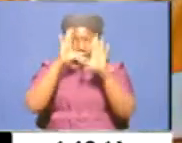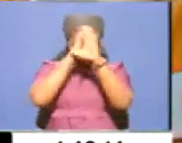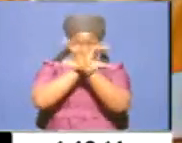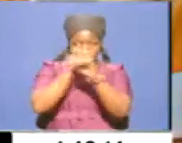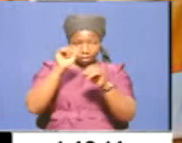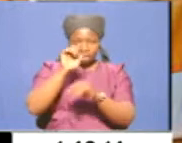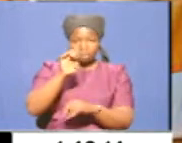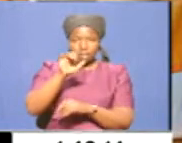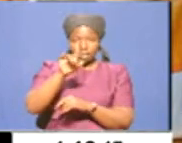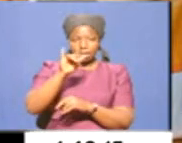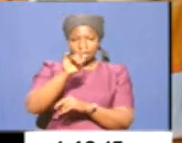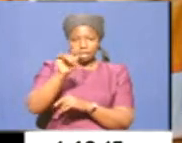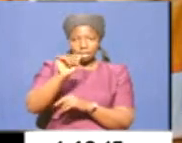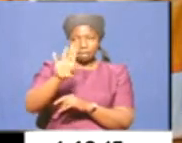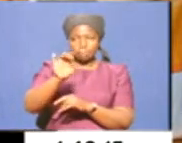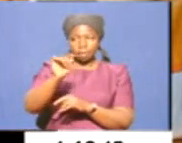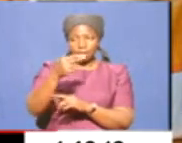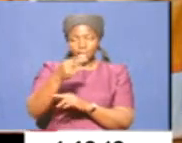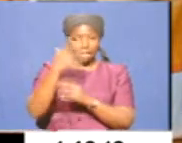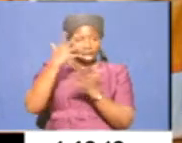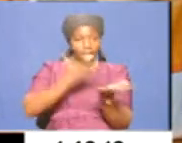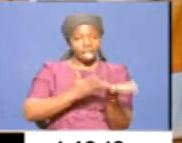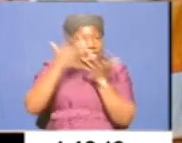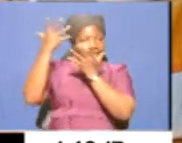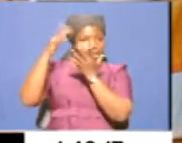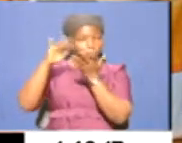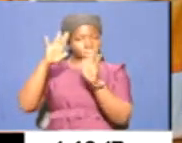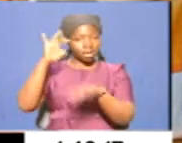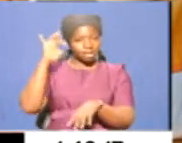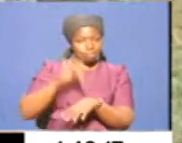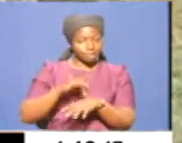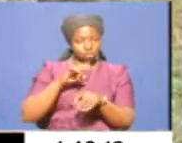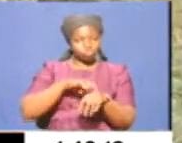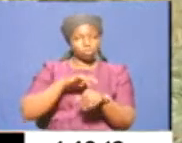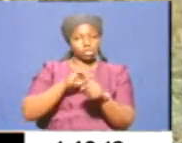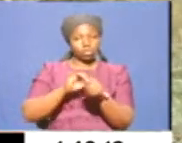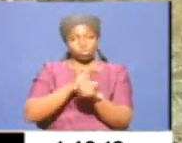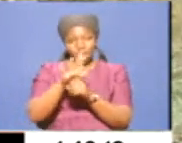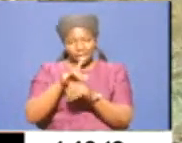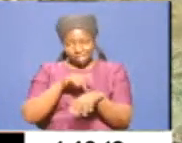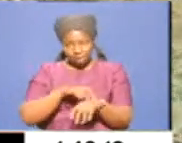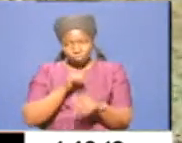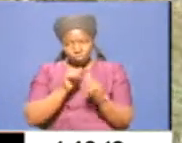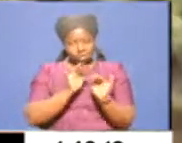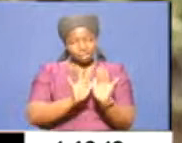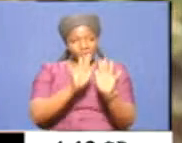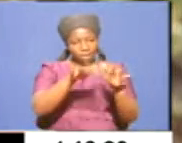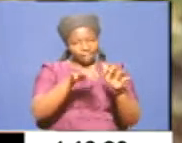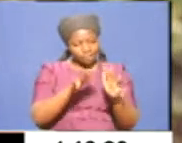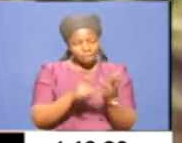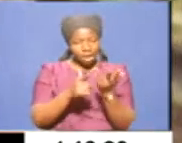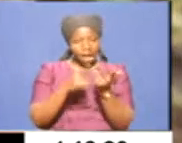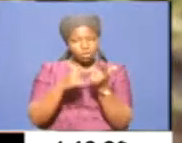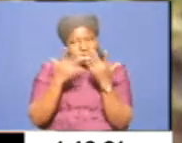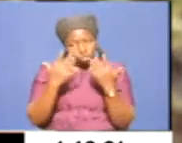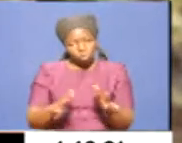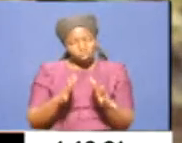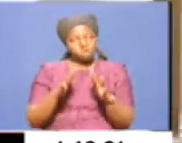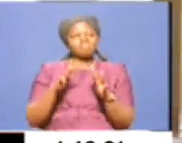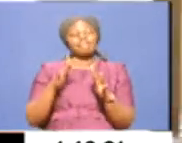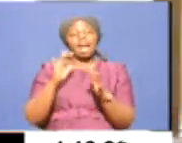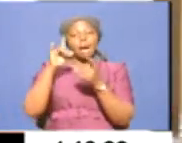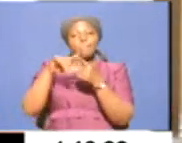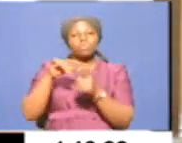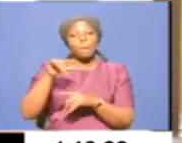Nsimadala, exports were the most affected at the height of the pandemic, which left farmers counting losses running into millions of